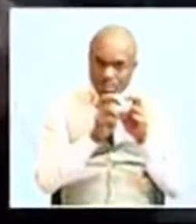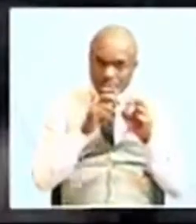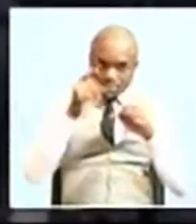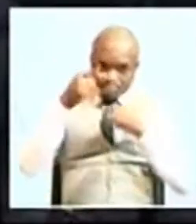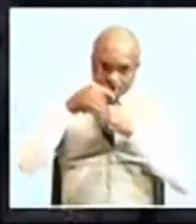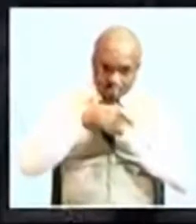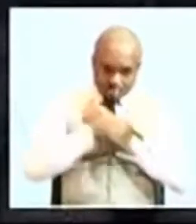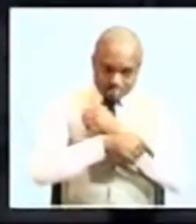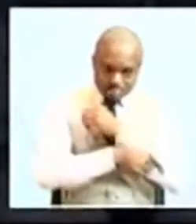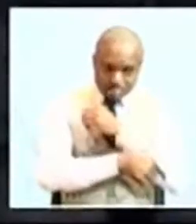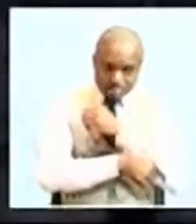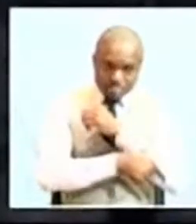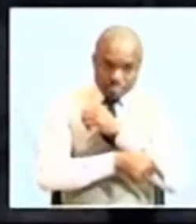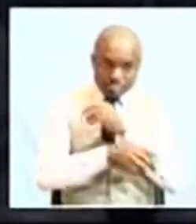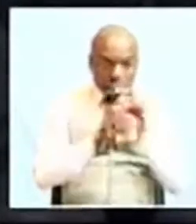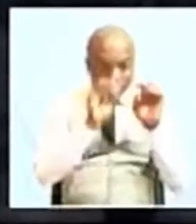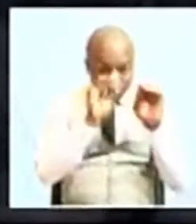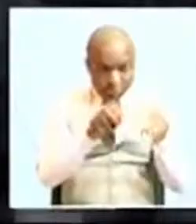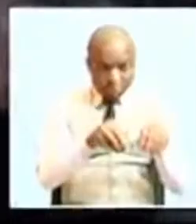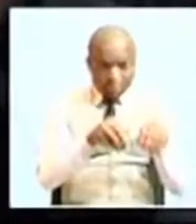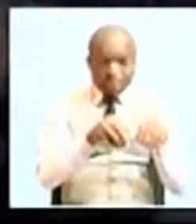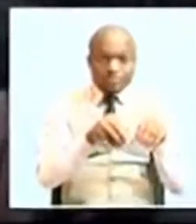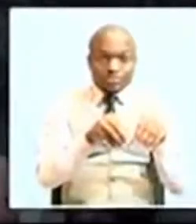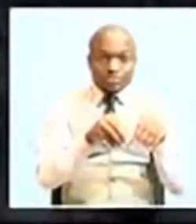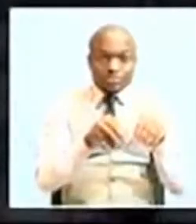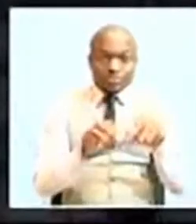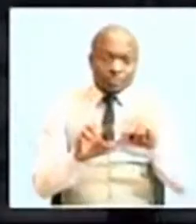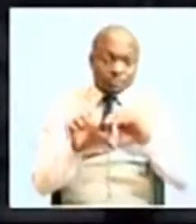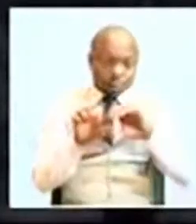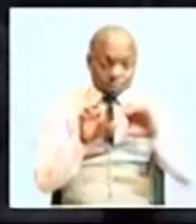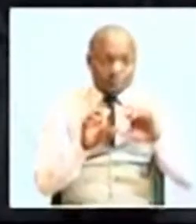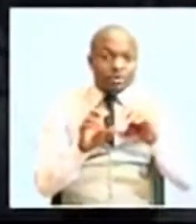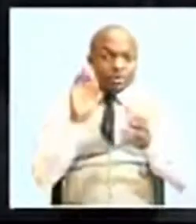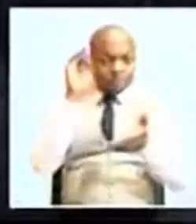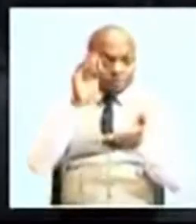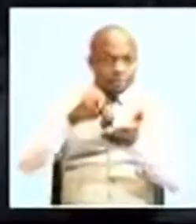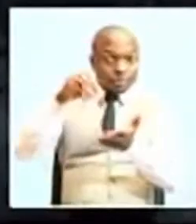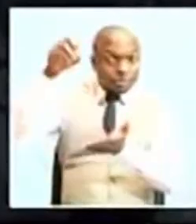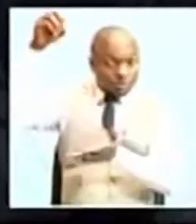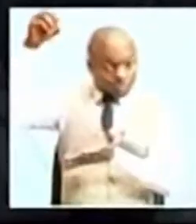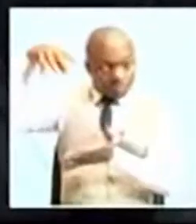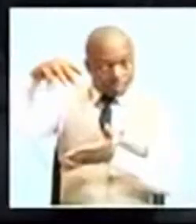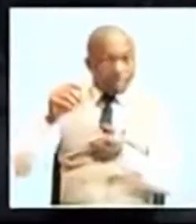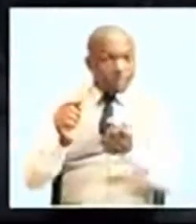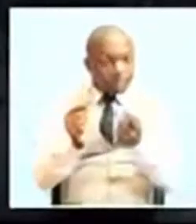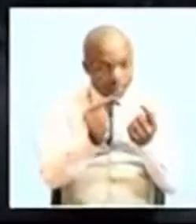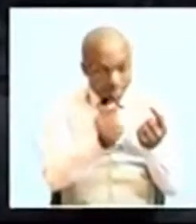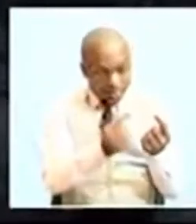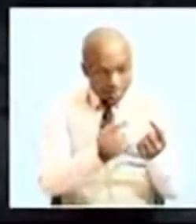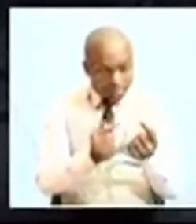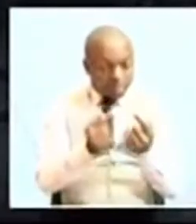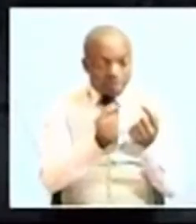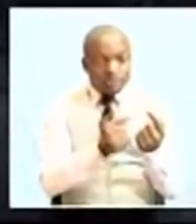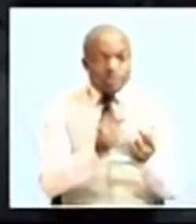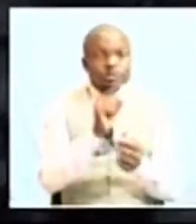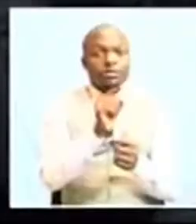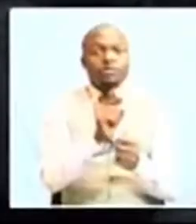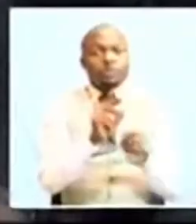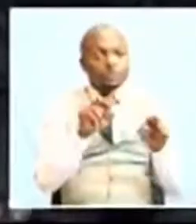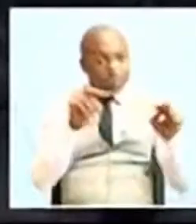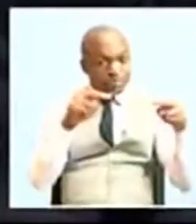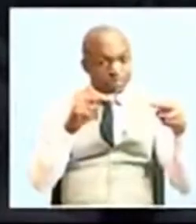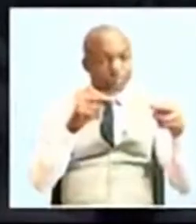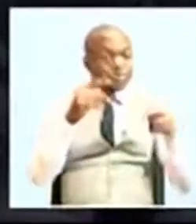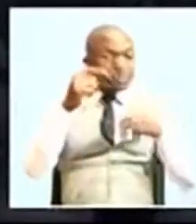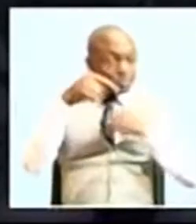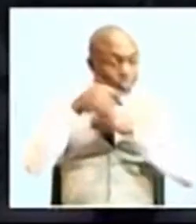and equipping, then he does the solar. He does the solar. Because the situation that you ended up in is you